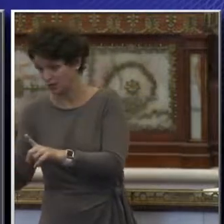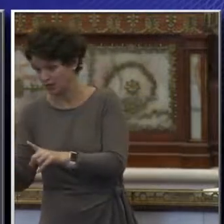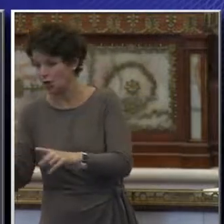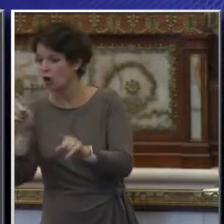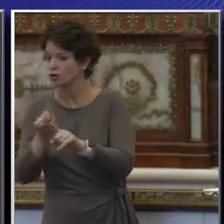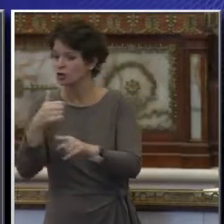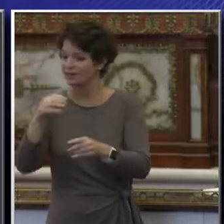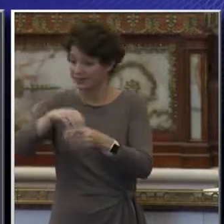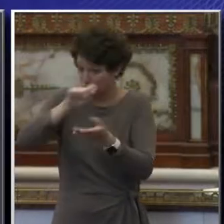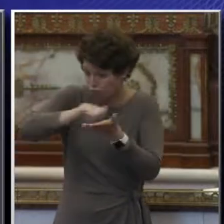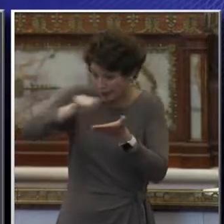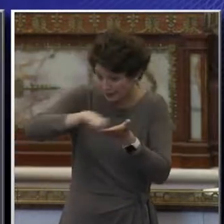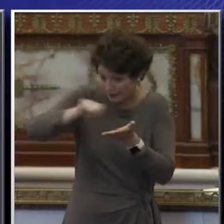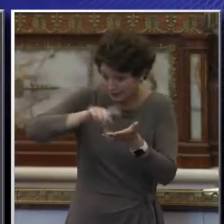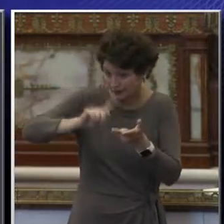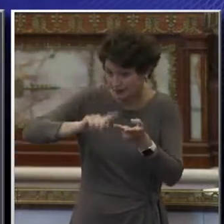that